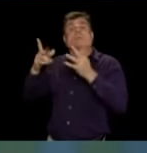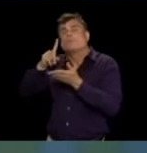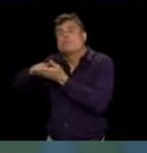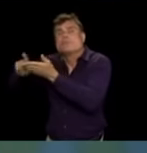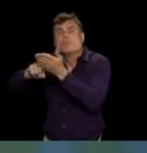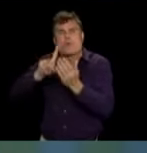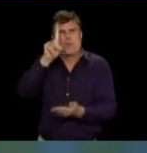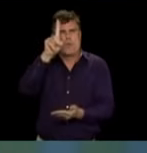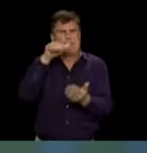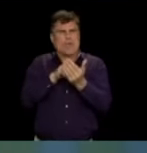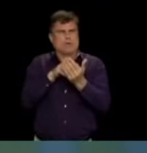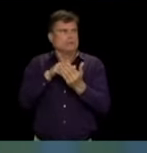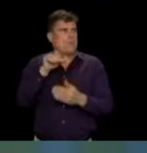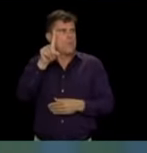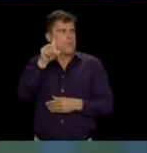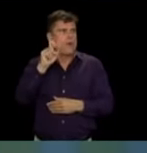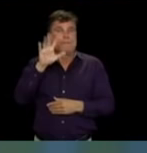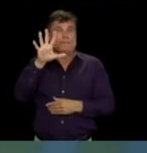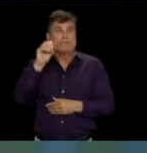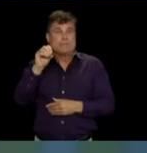so that the number at the top, the